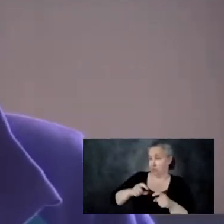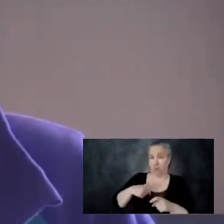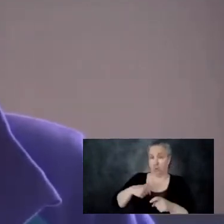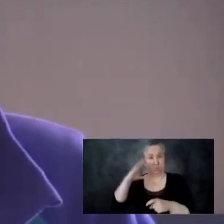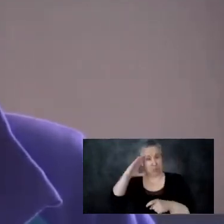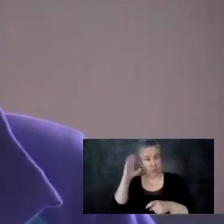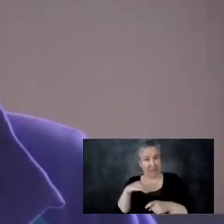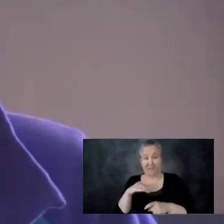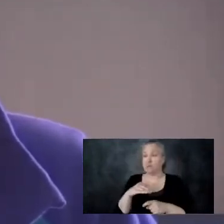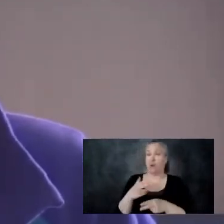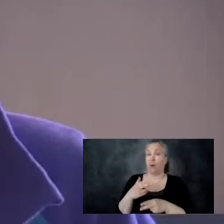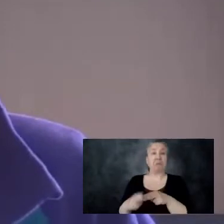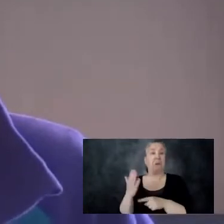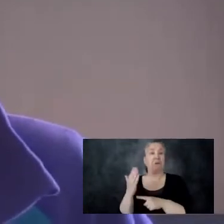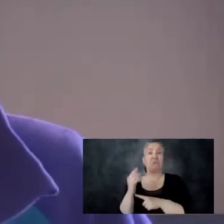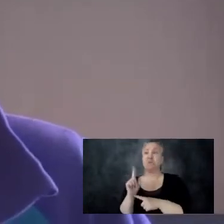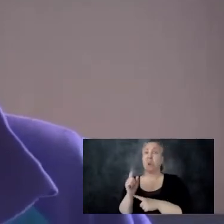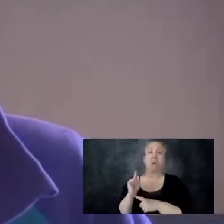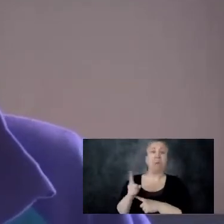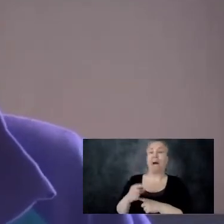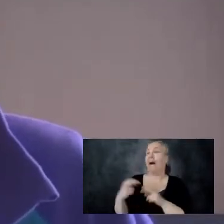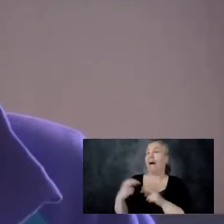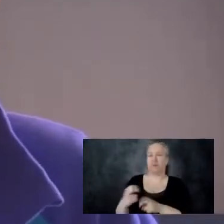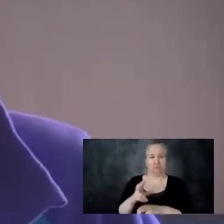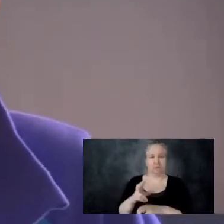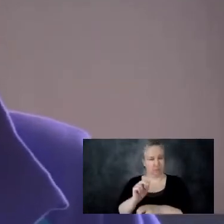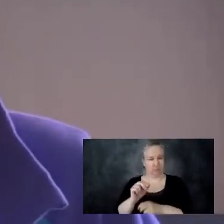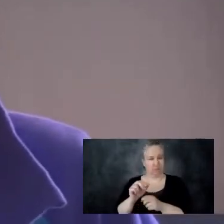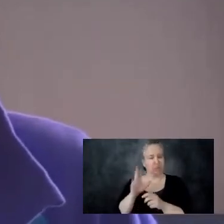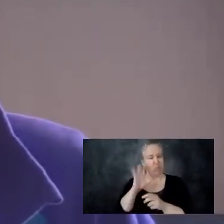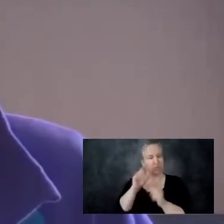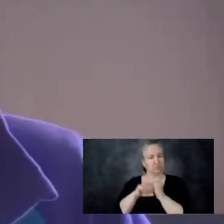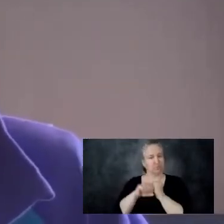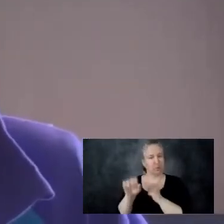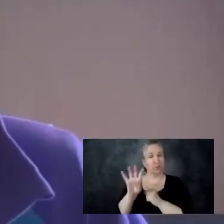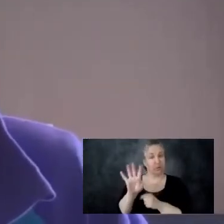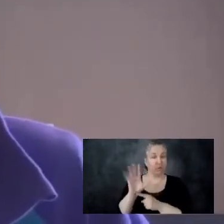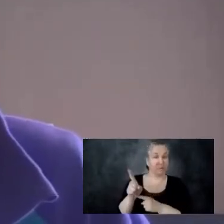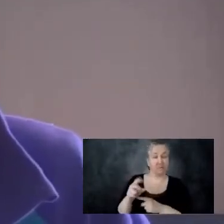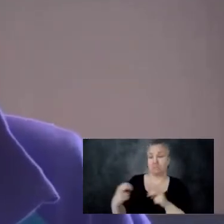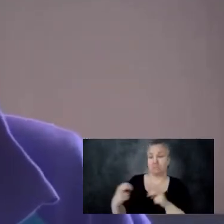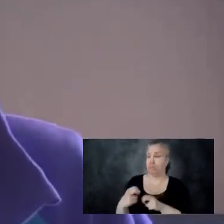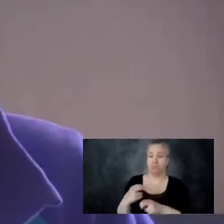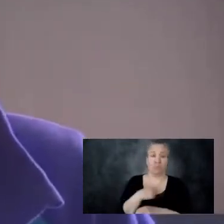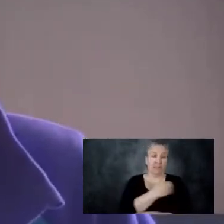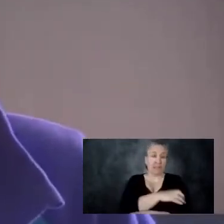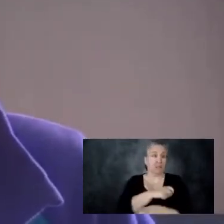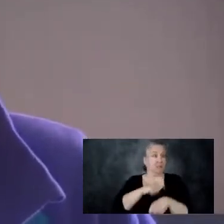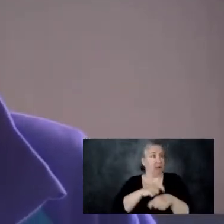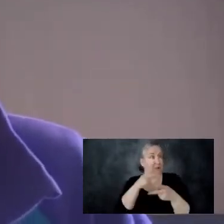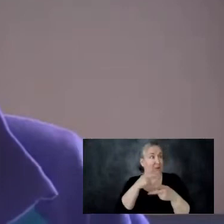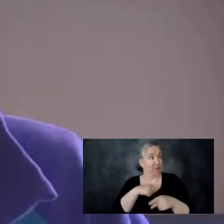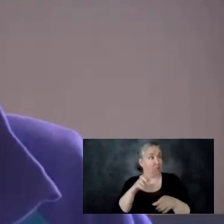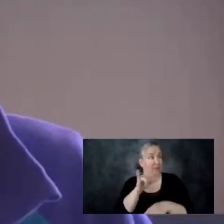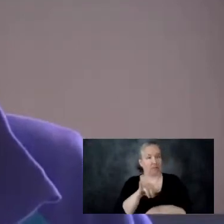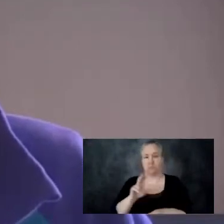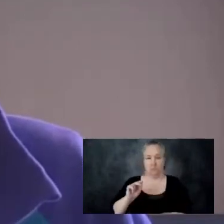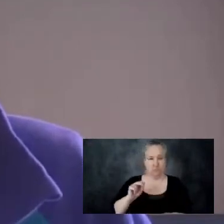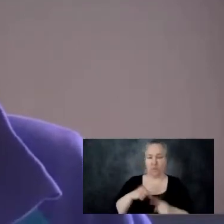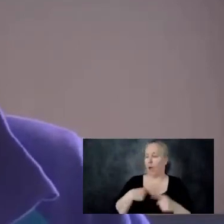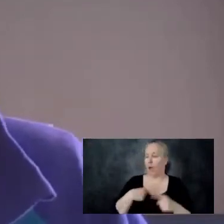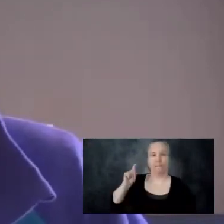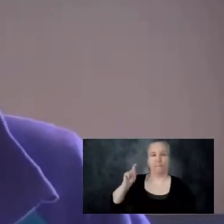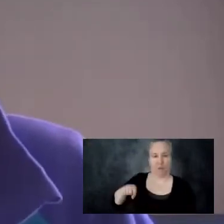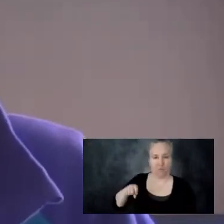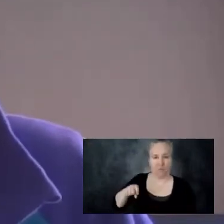be a 15 or 20-minute visit. It's probably going to be a 45-minute visit. And my clinic time doesn't allow me to do that. But I have to do that